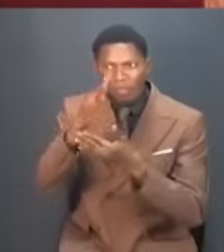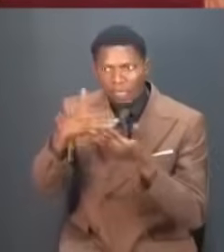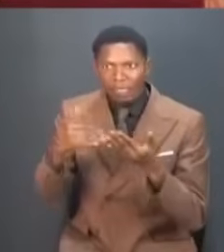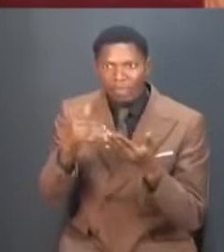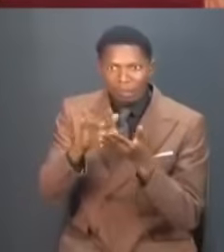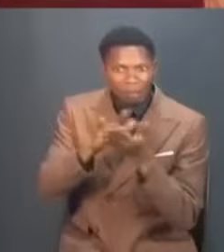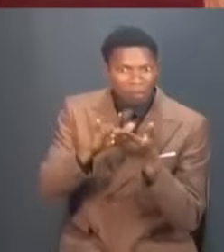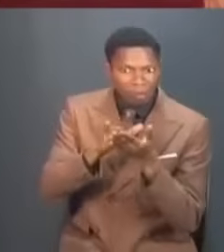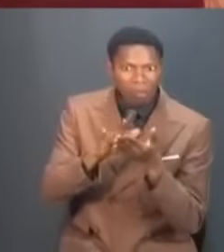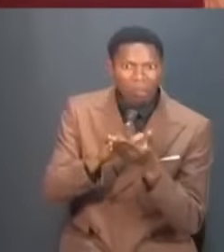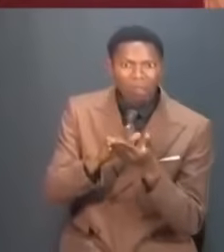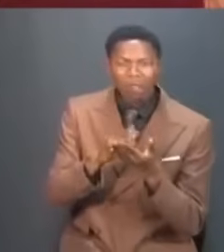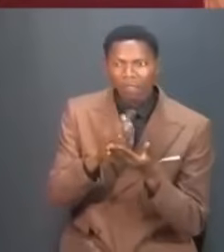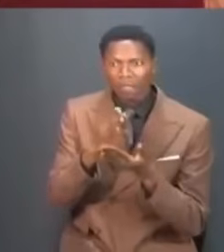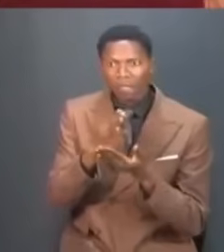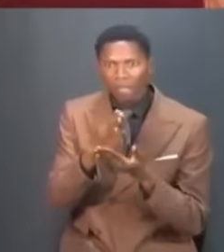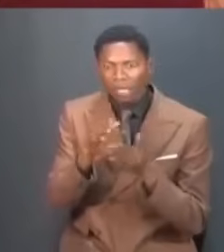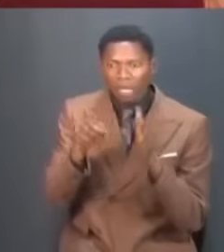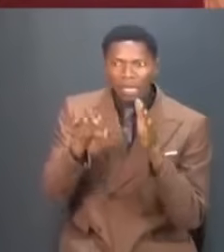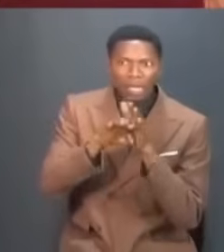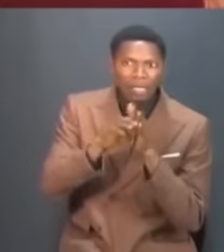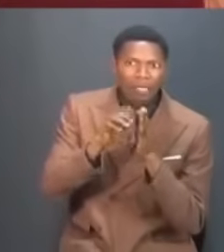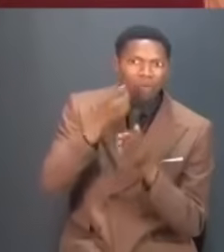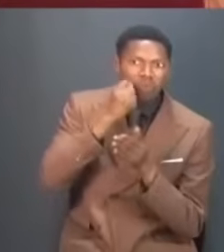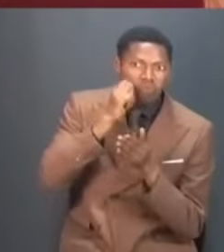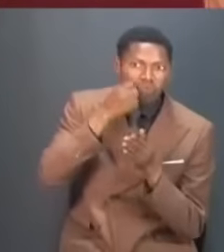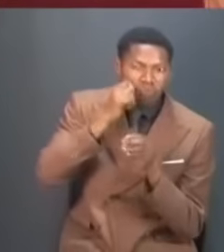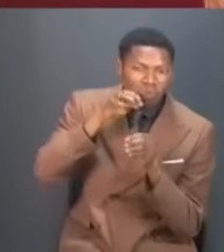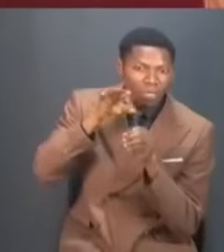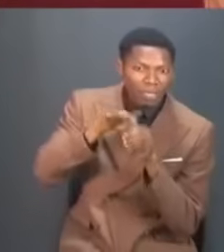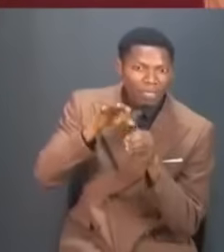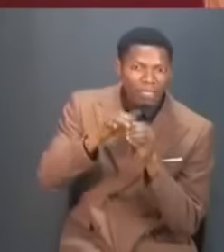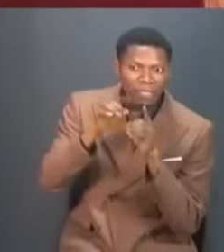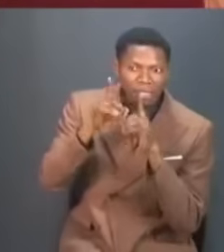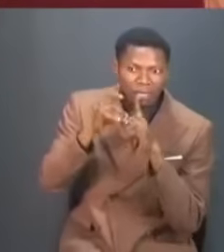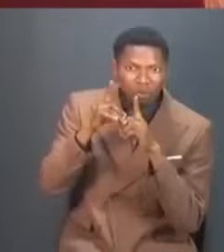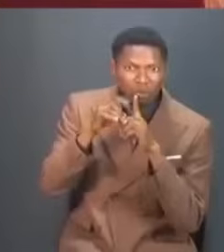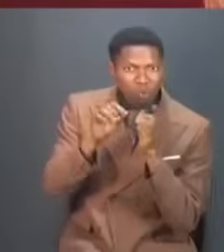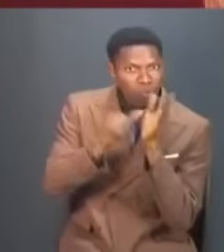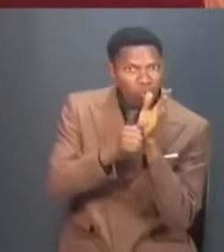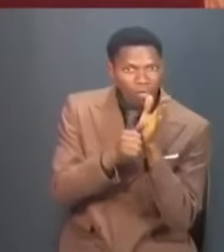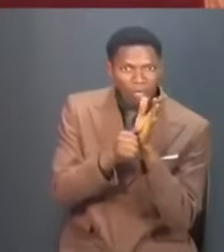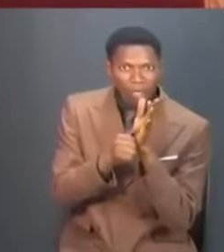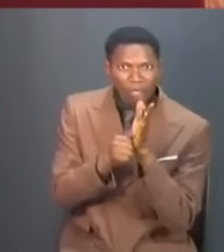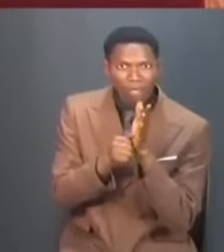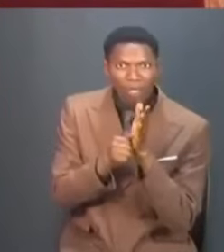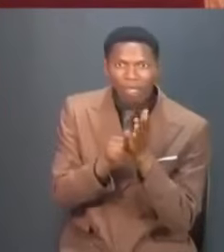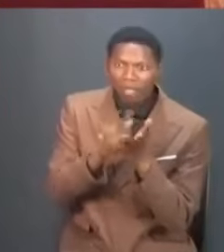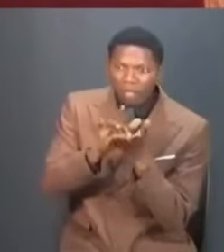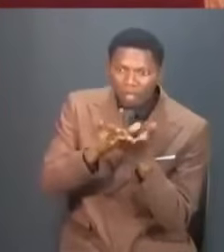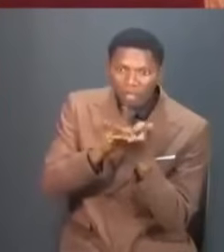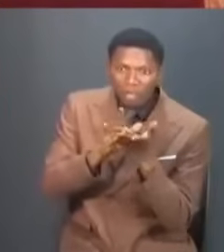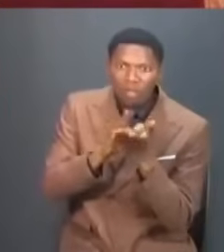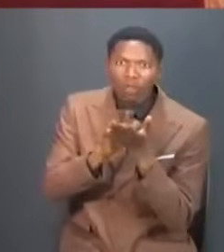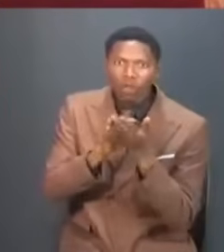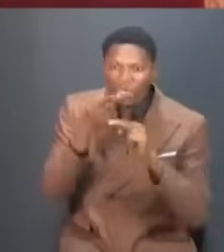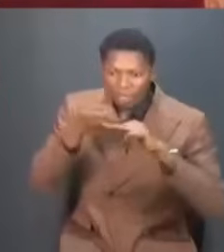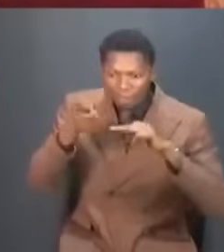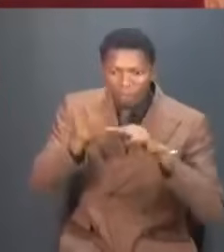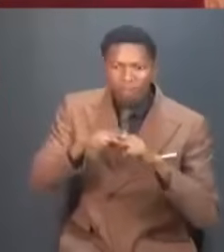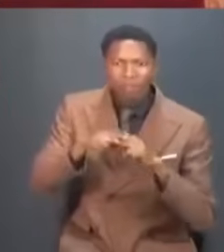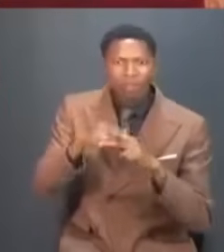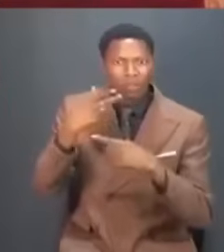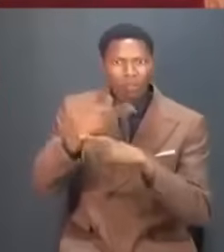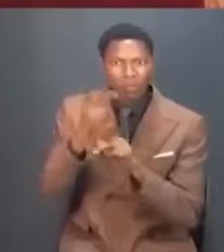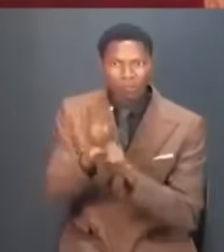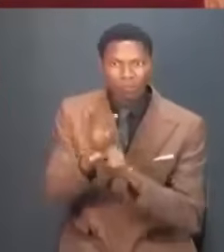improved seeds of tomato, rice, and maize, as well as fertilizers to boost crop production.